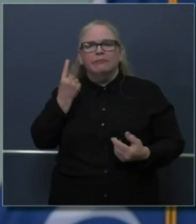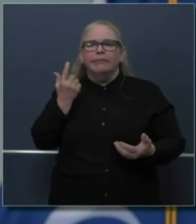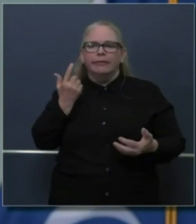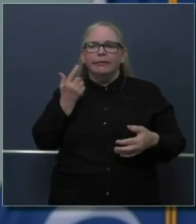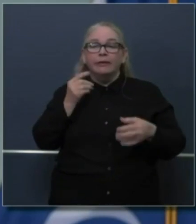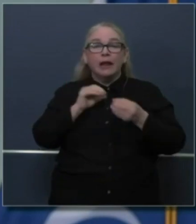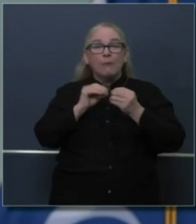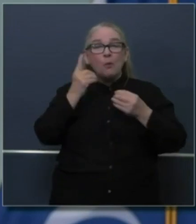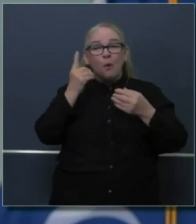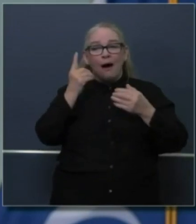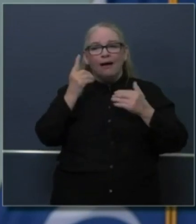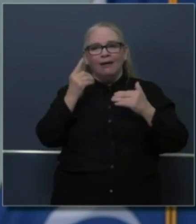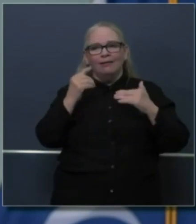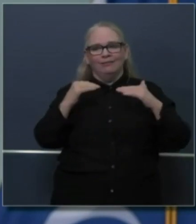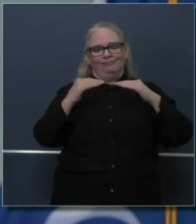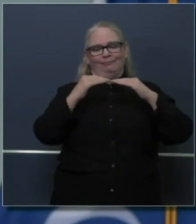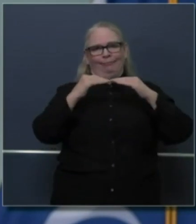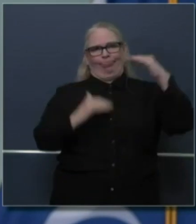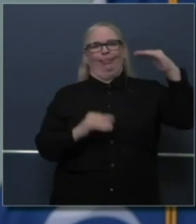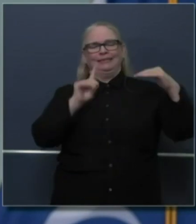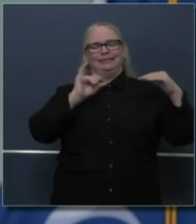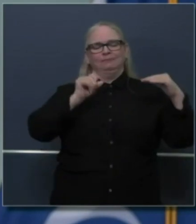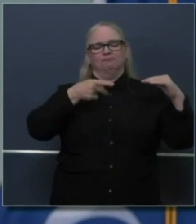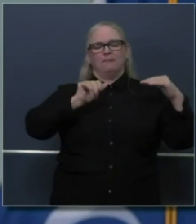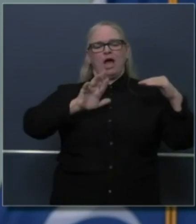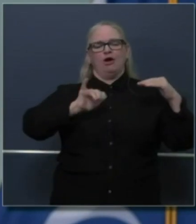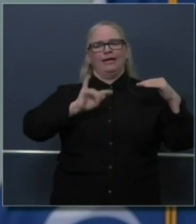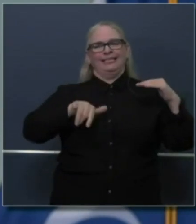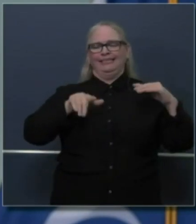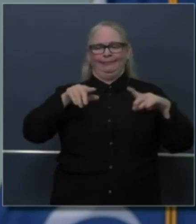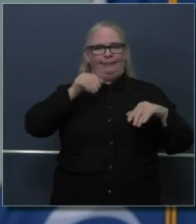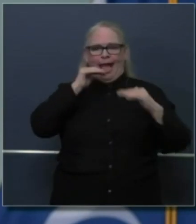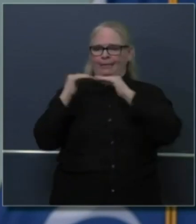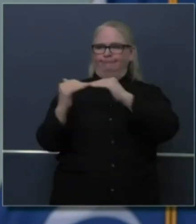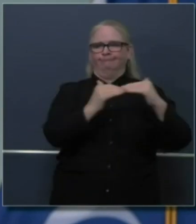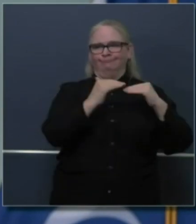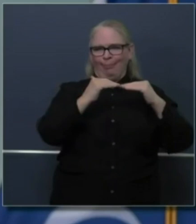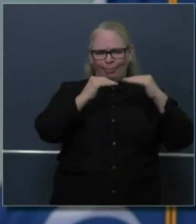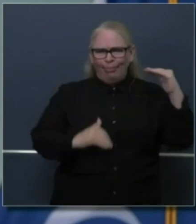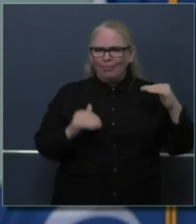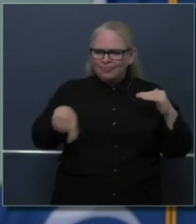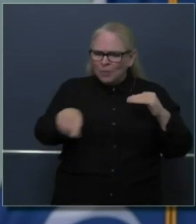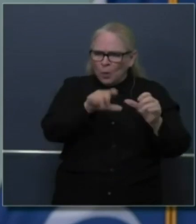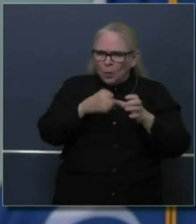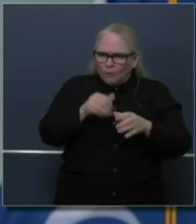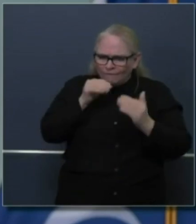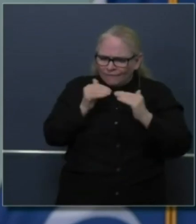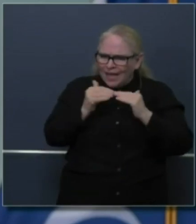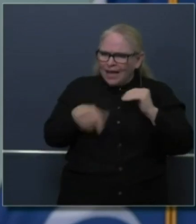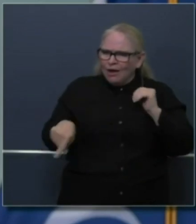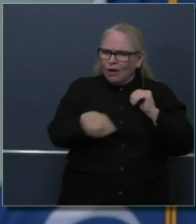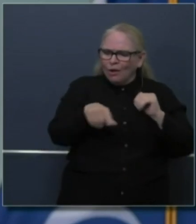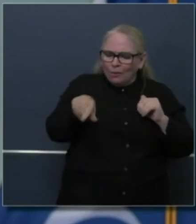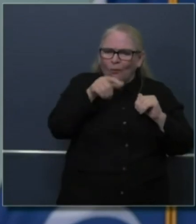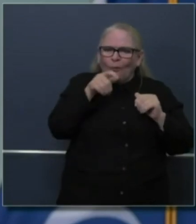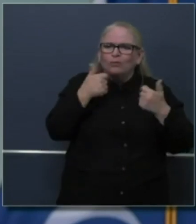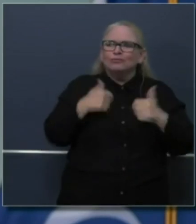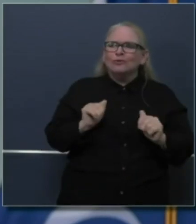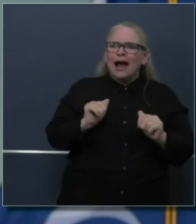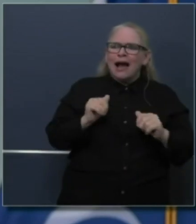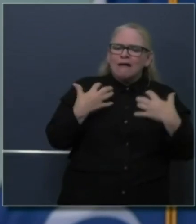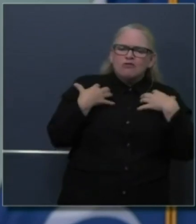hybrid reality that many live in, and those that were still struggling to recover from the